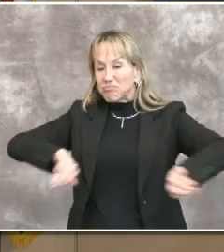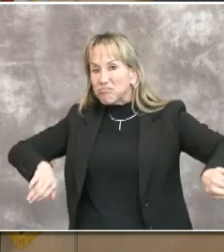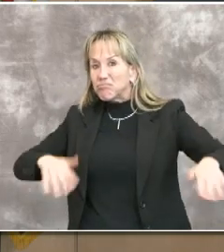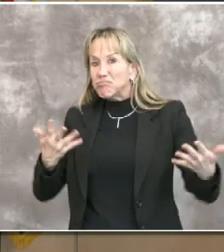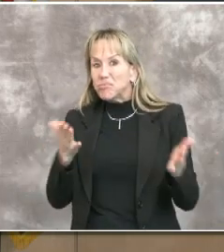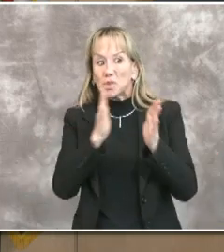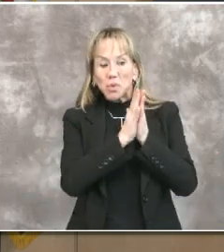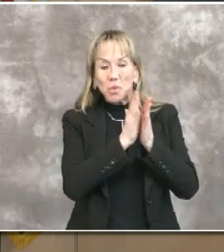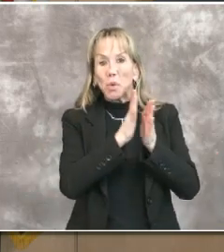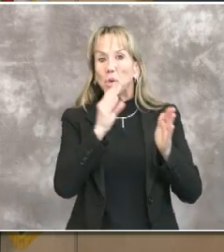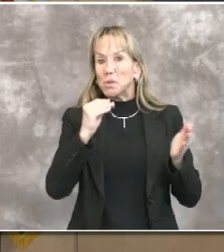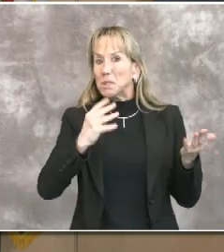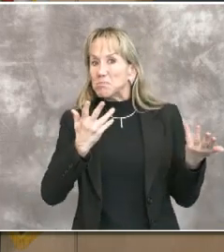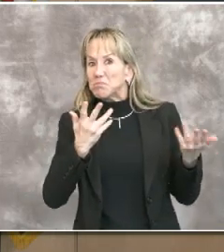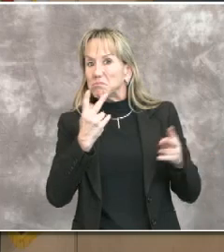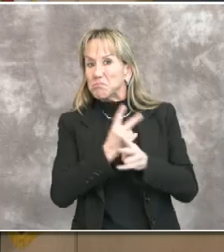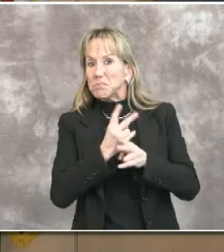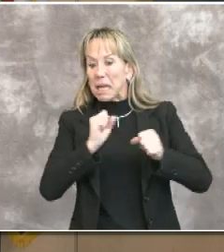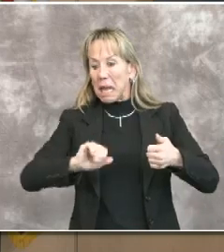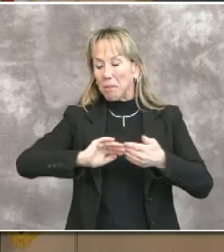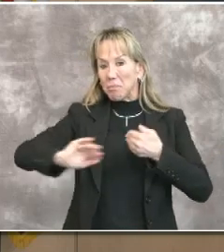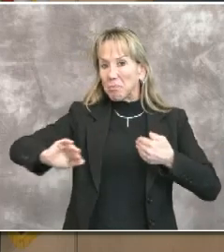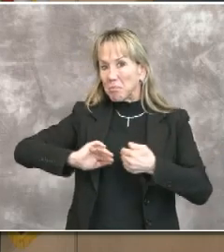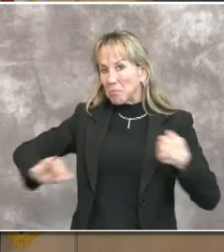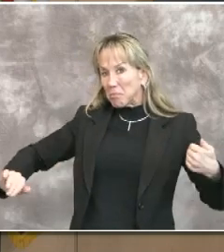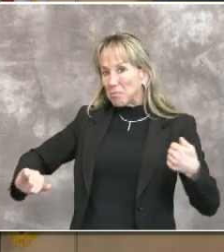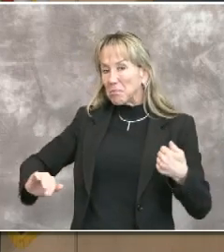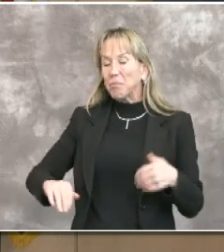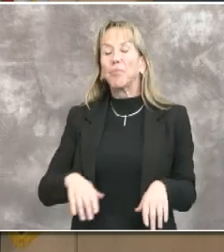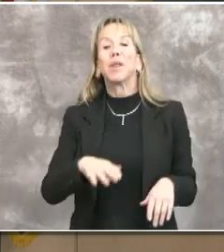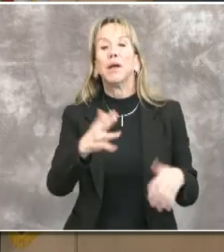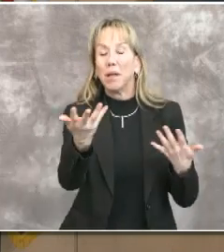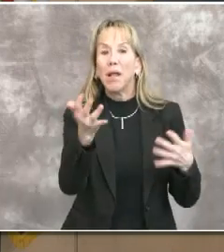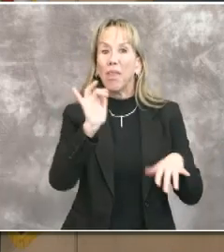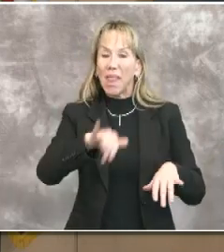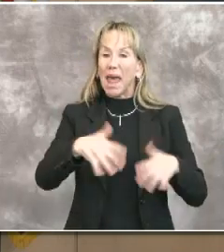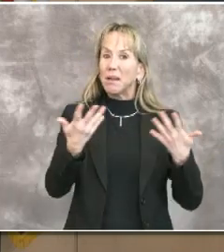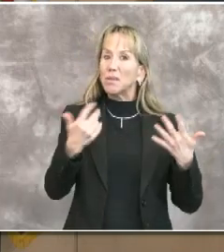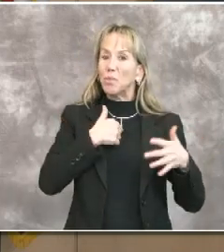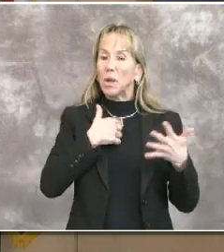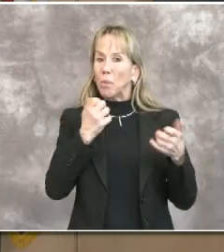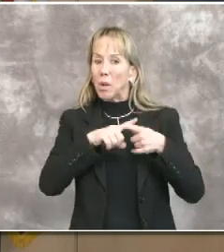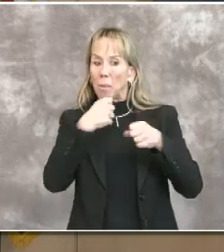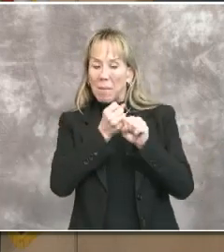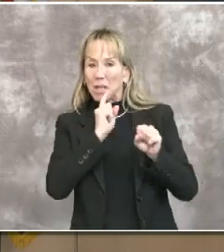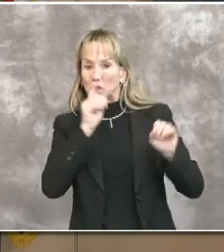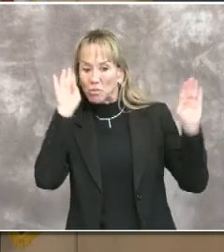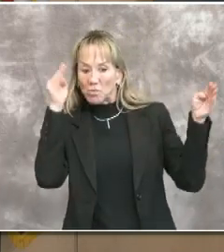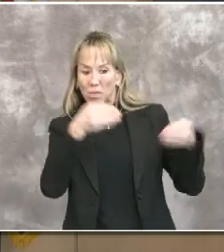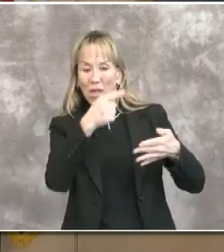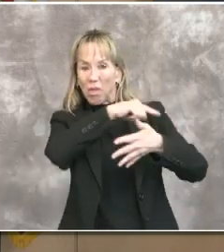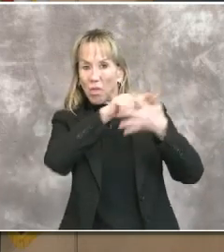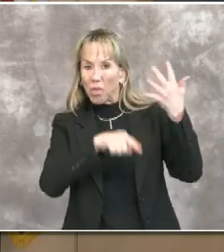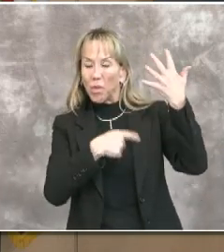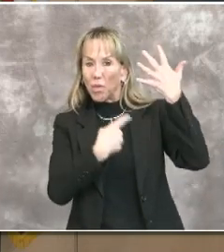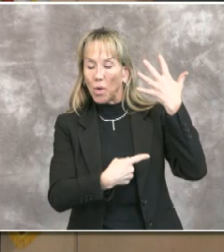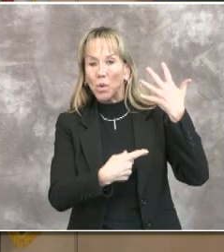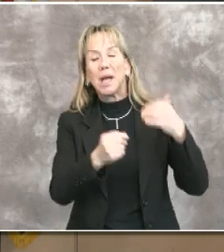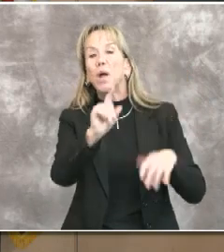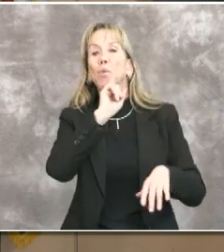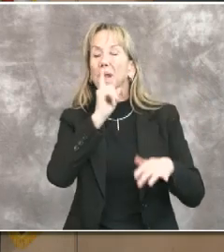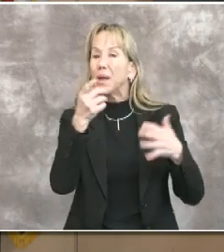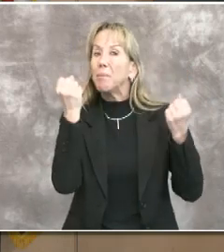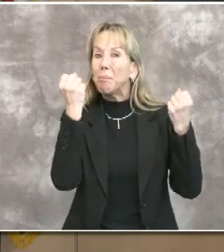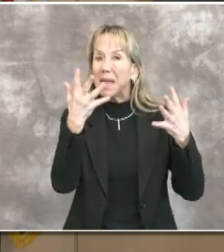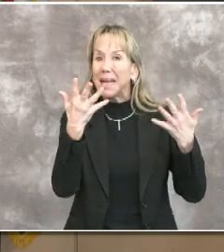such as the stay-at-home orders, if that becomes necessary. However, we have begun the necessary and, let me tell you, it's complex